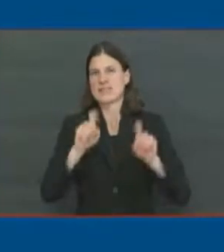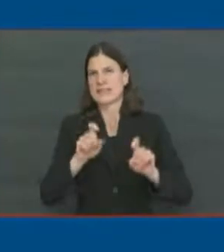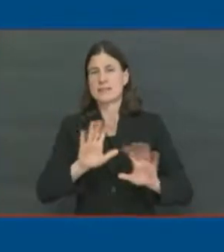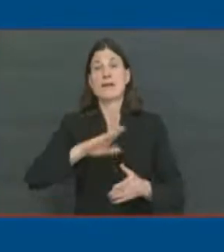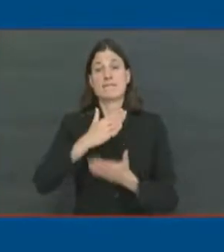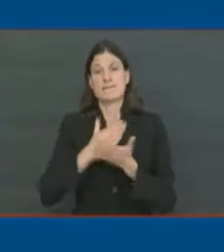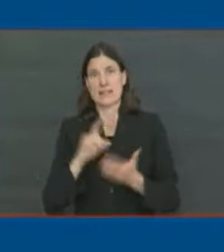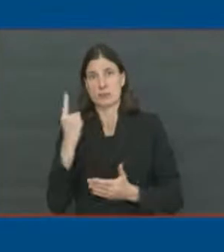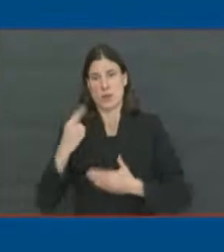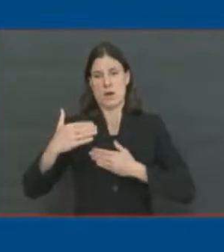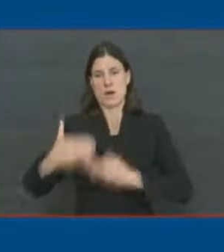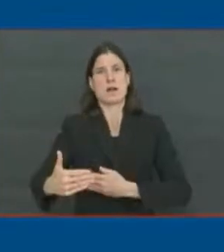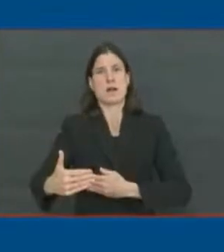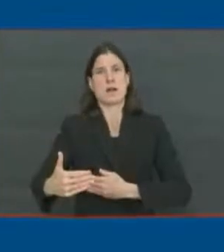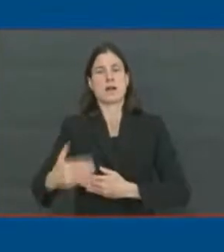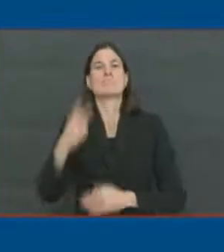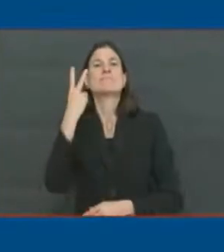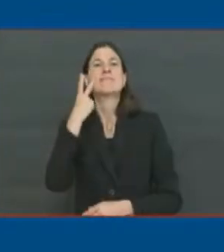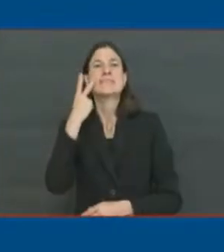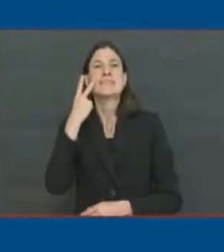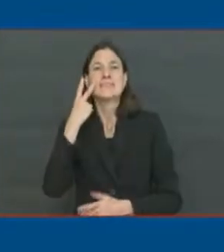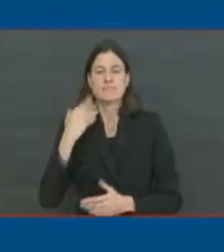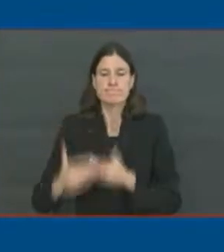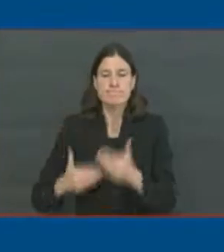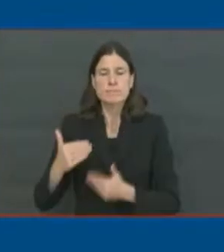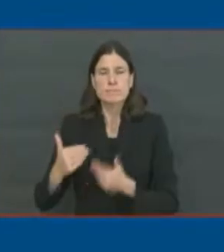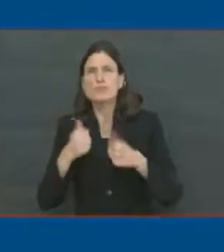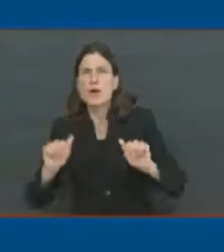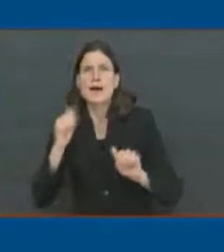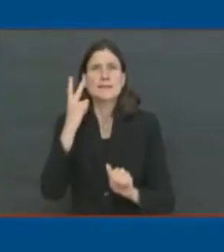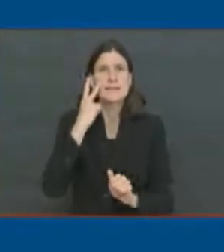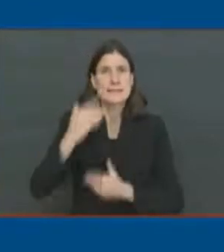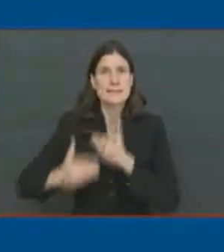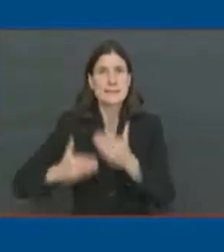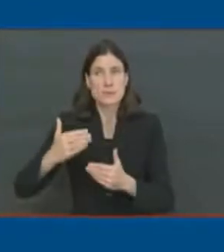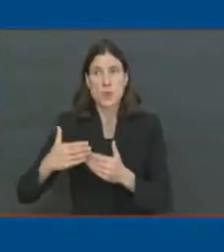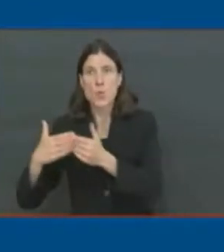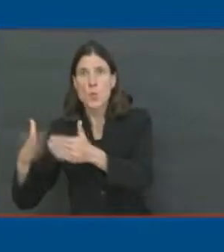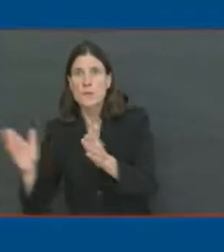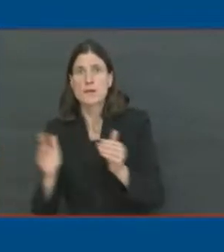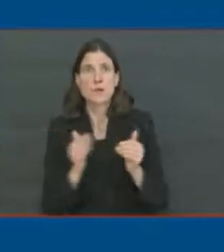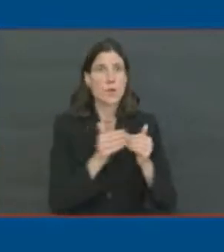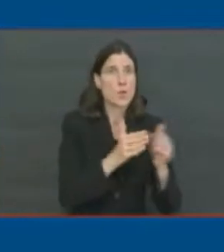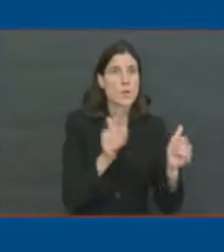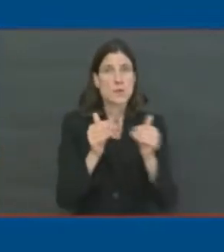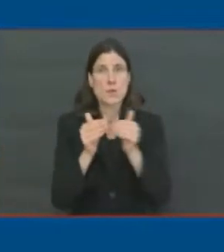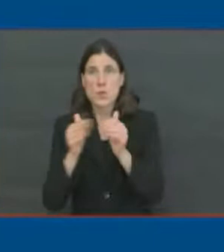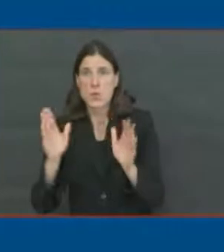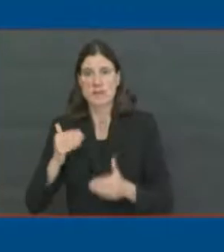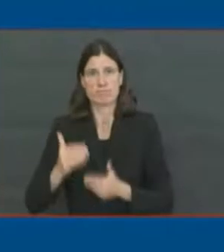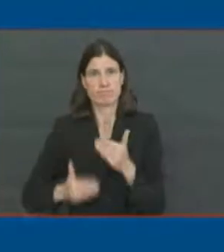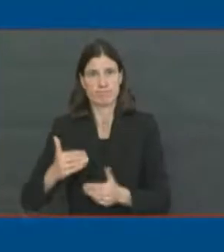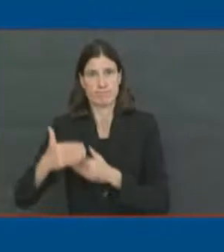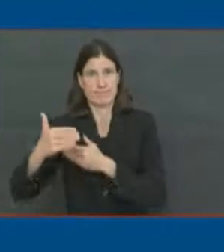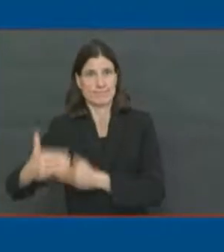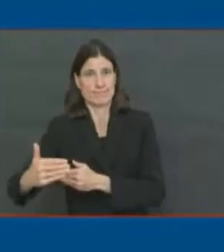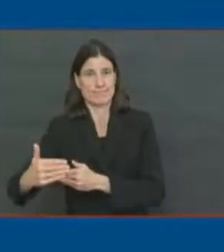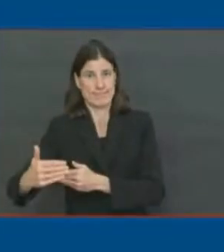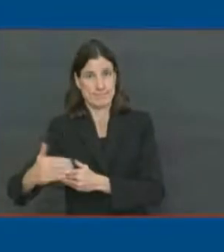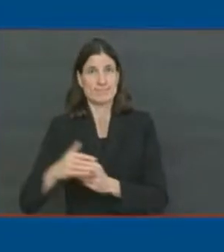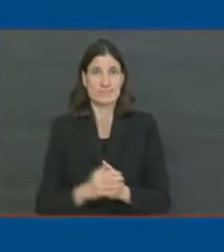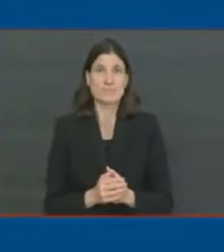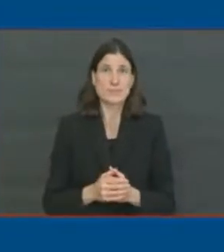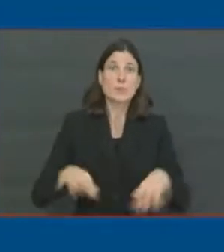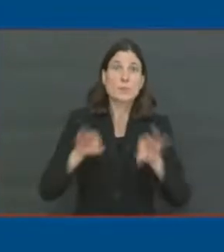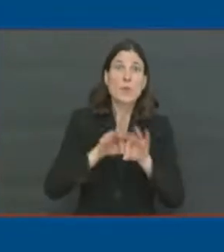steps. Get back out, baby steps. And that means keep your social network